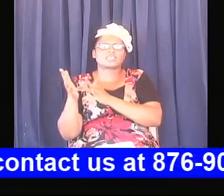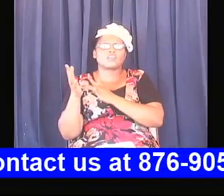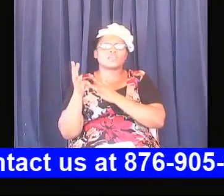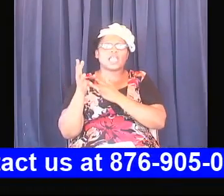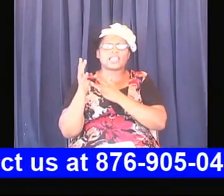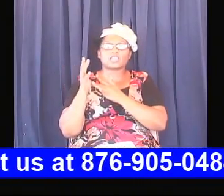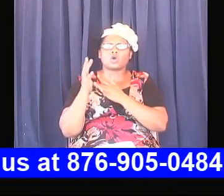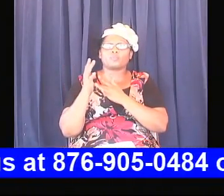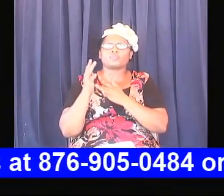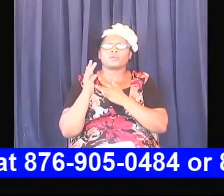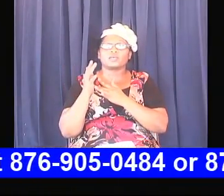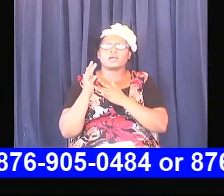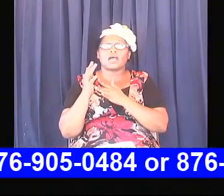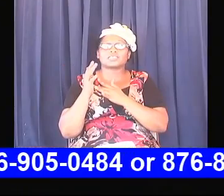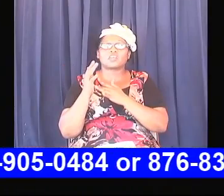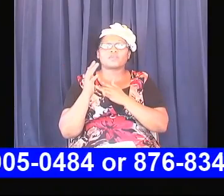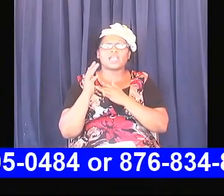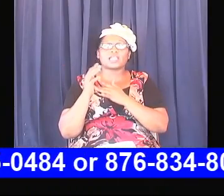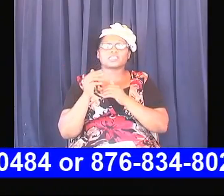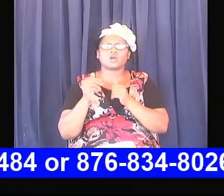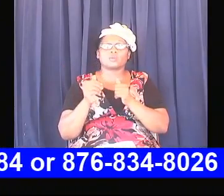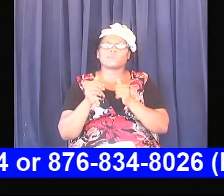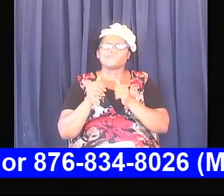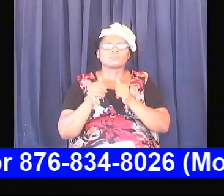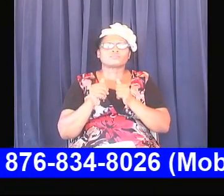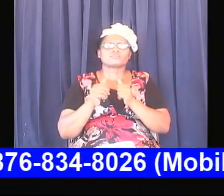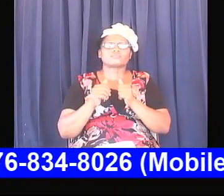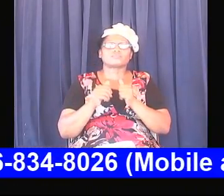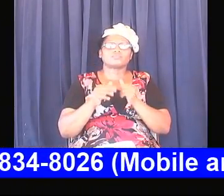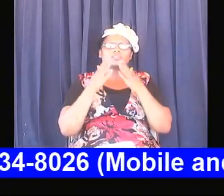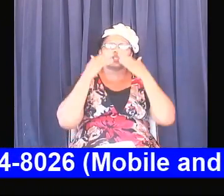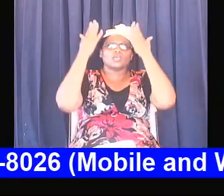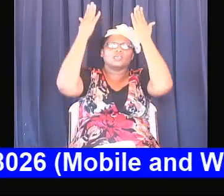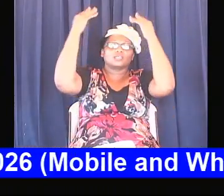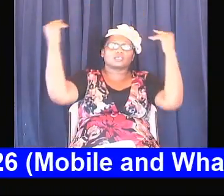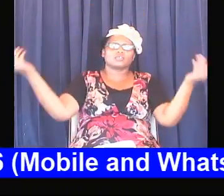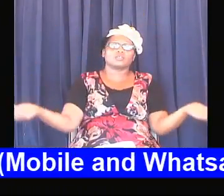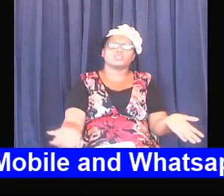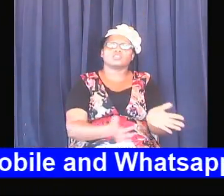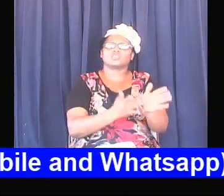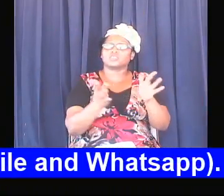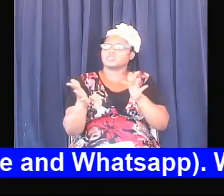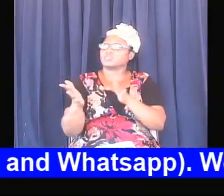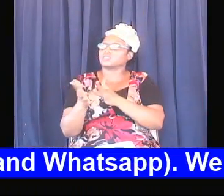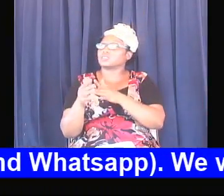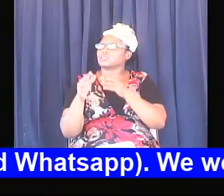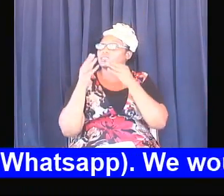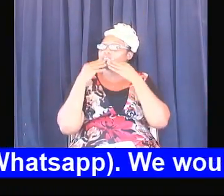Thank you, Jesus. Thank you, Jesus. Thank you, Jesus.